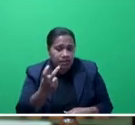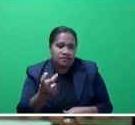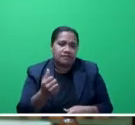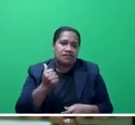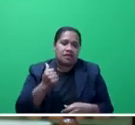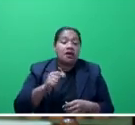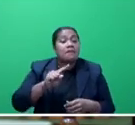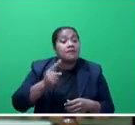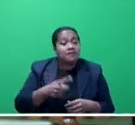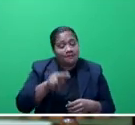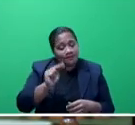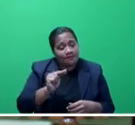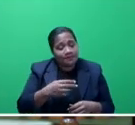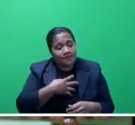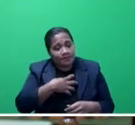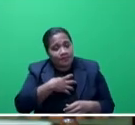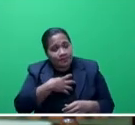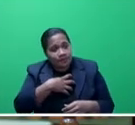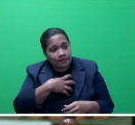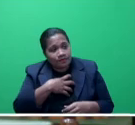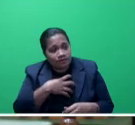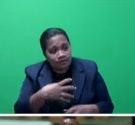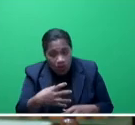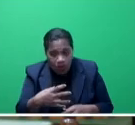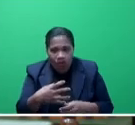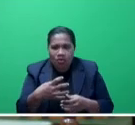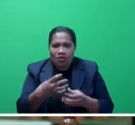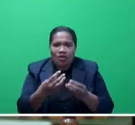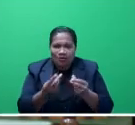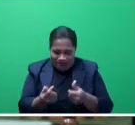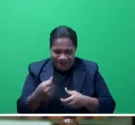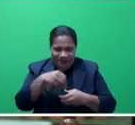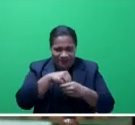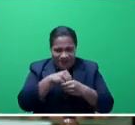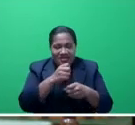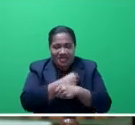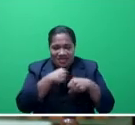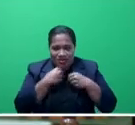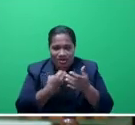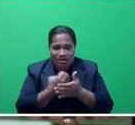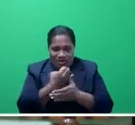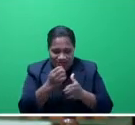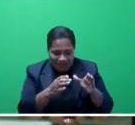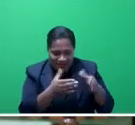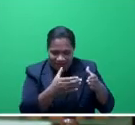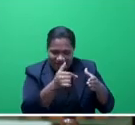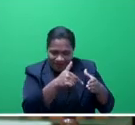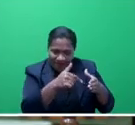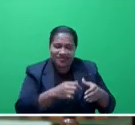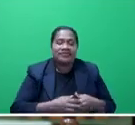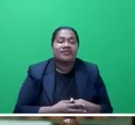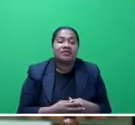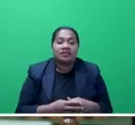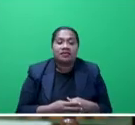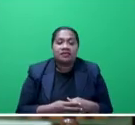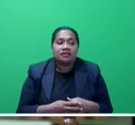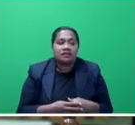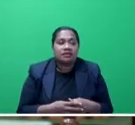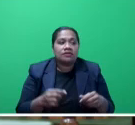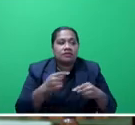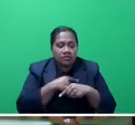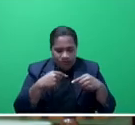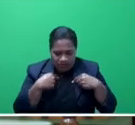need even more eggs in our economic basket as well. We have to further diversify our economic base to make us more